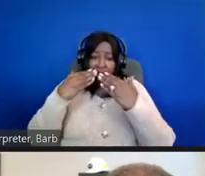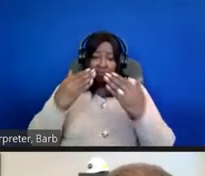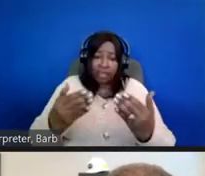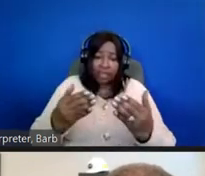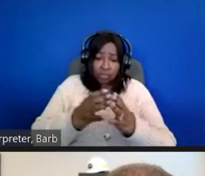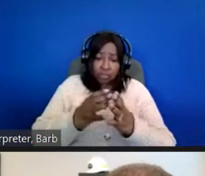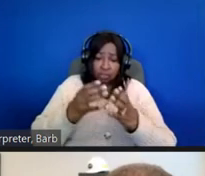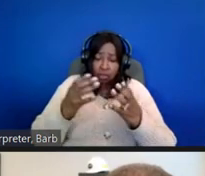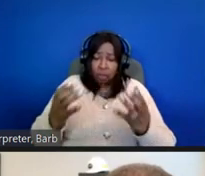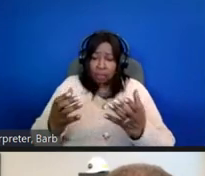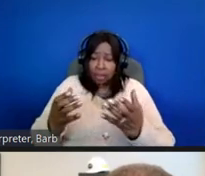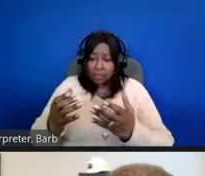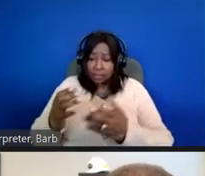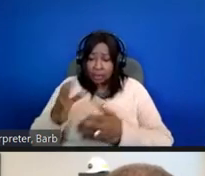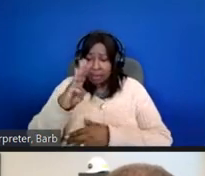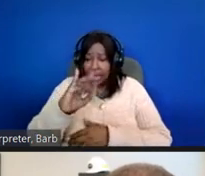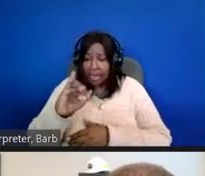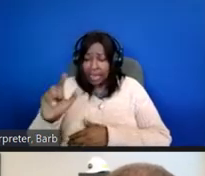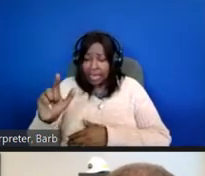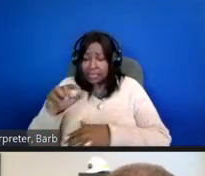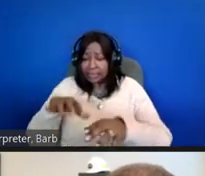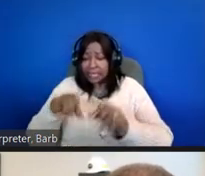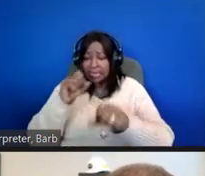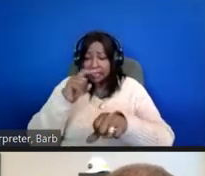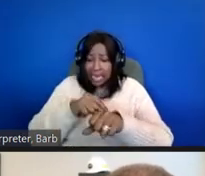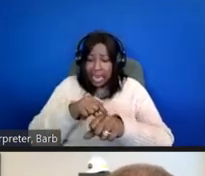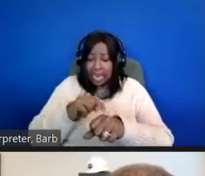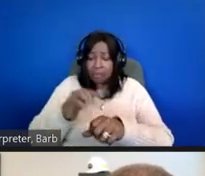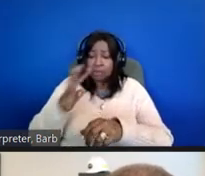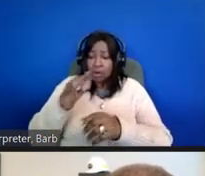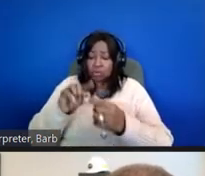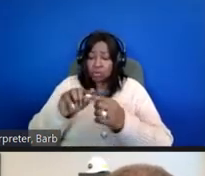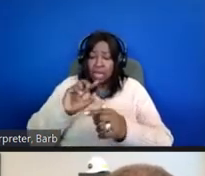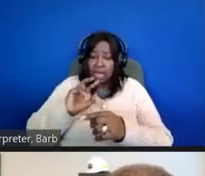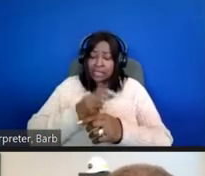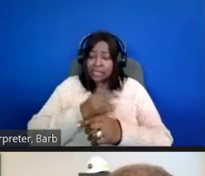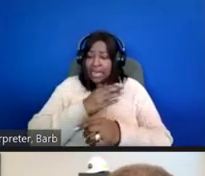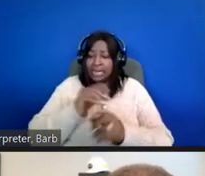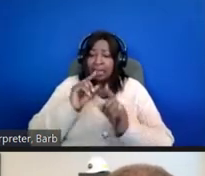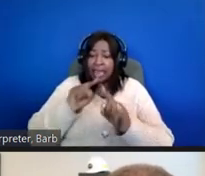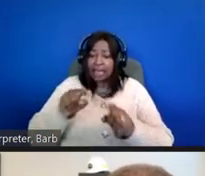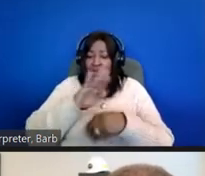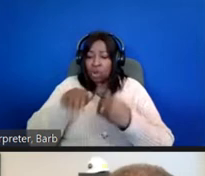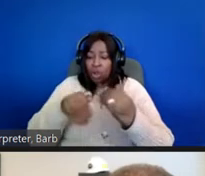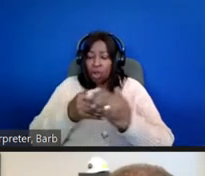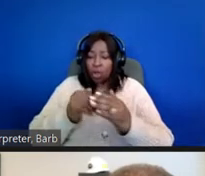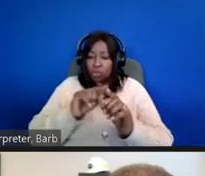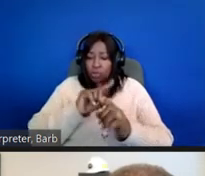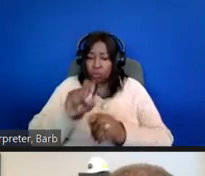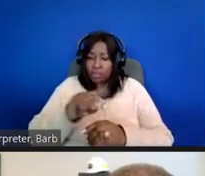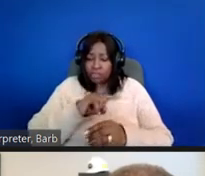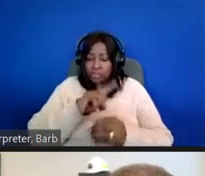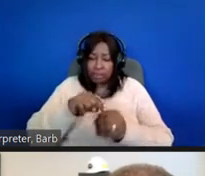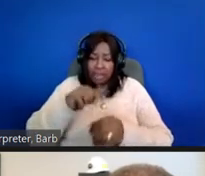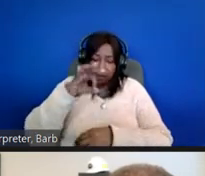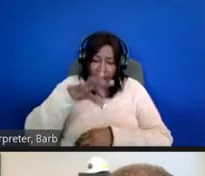for talking to us and for answering all of our questions about the fare box and what we need to expect.